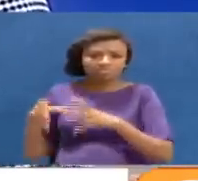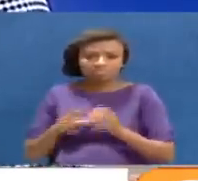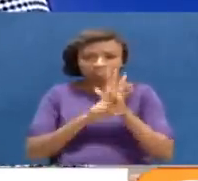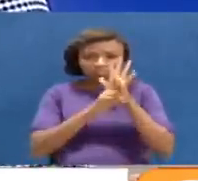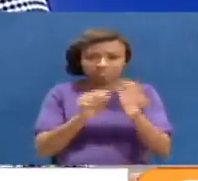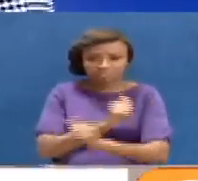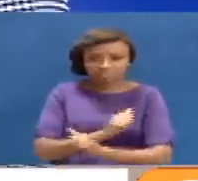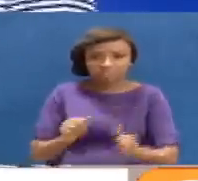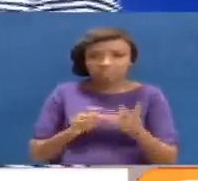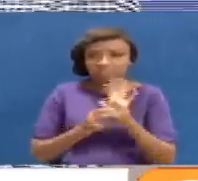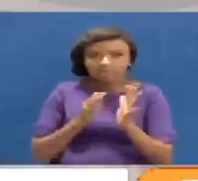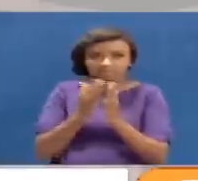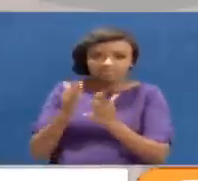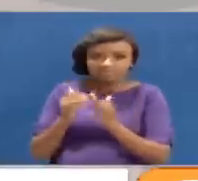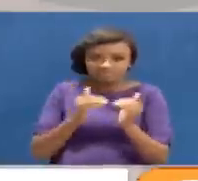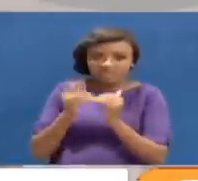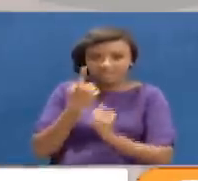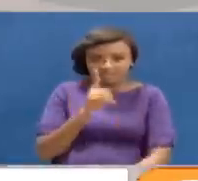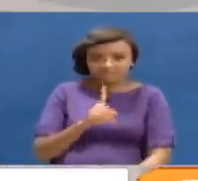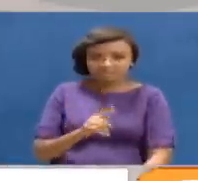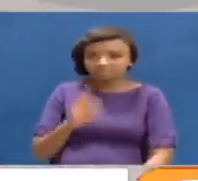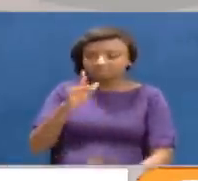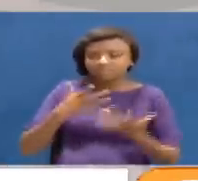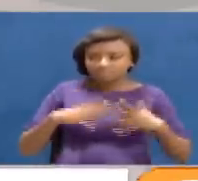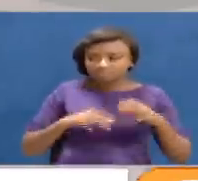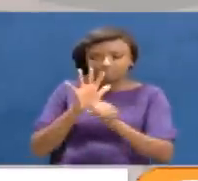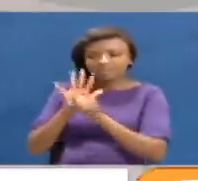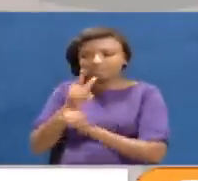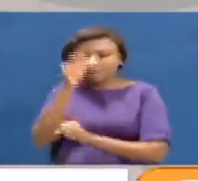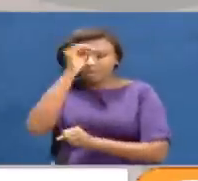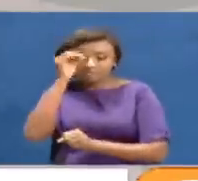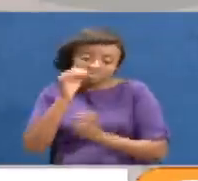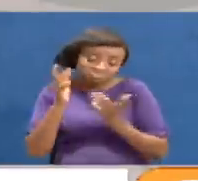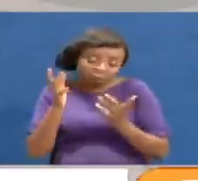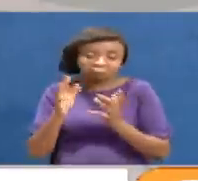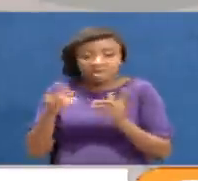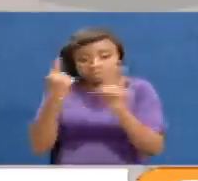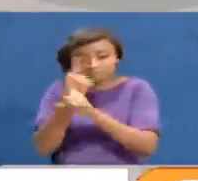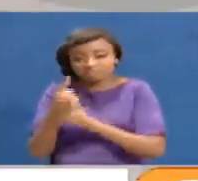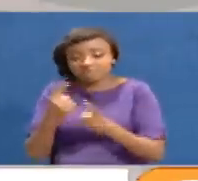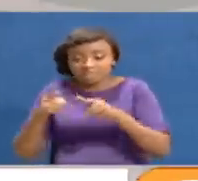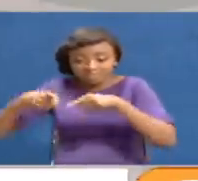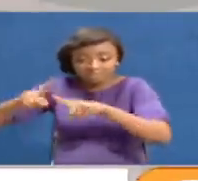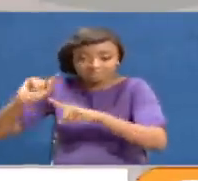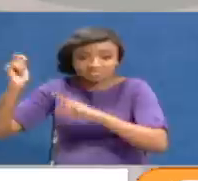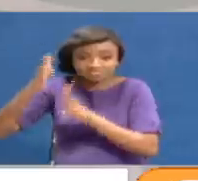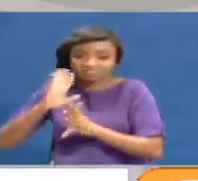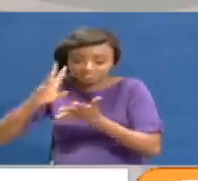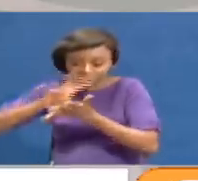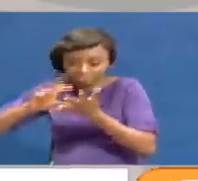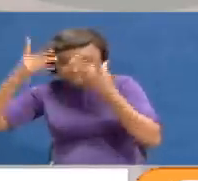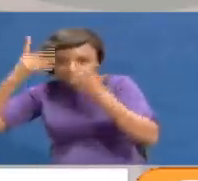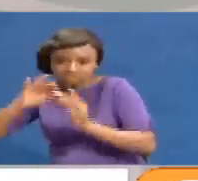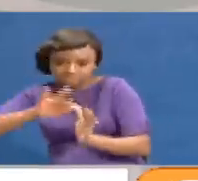fairer. Okay, so let's leave alone the details about the BBI because Kenyans will read and decide for themselves. Yeah. Now let's talk about the way forward. So this is